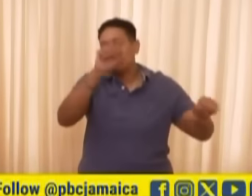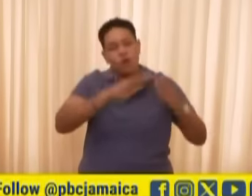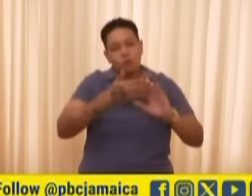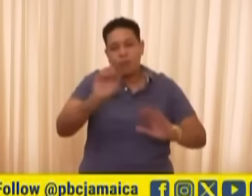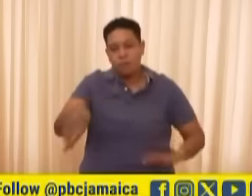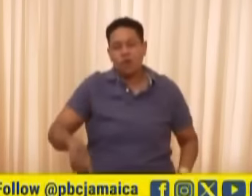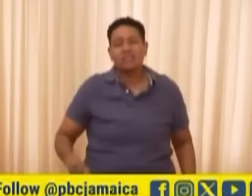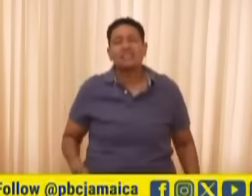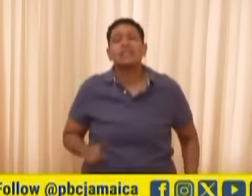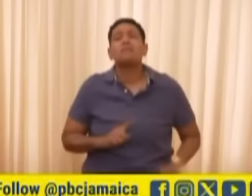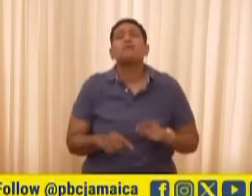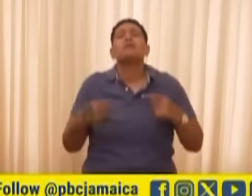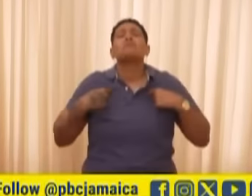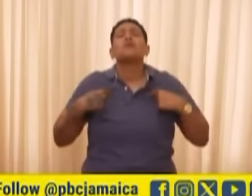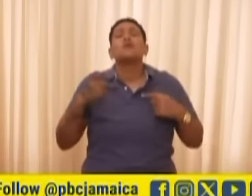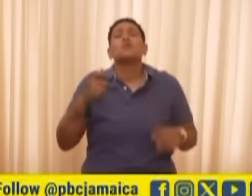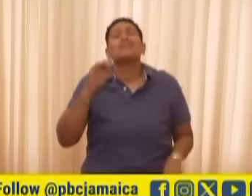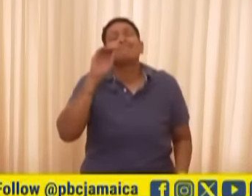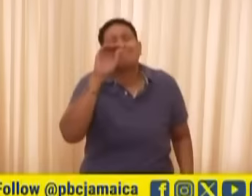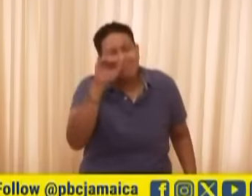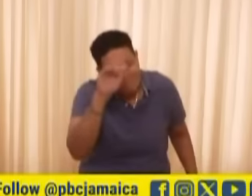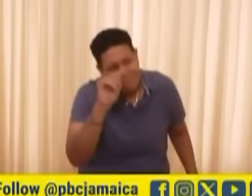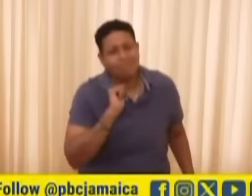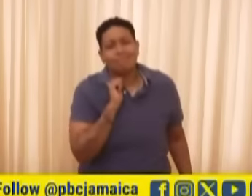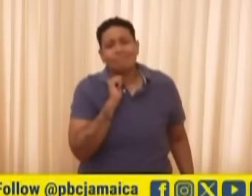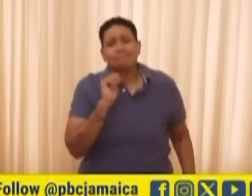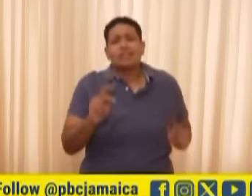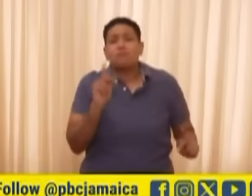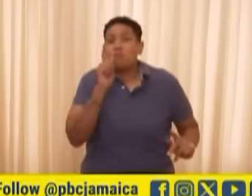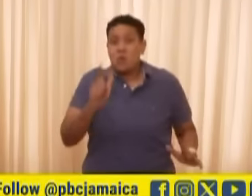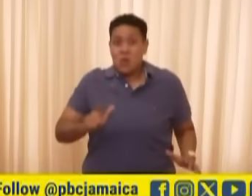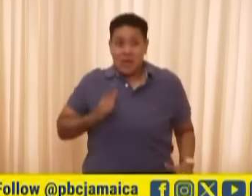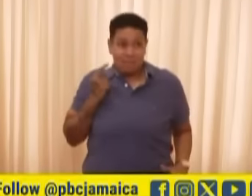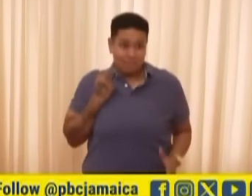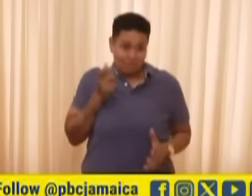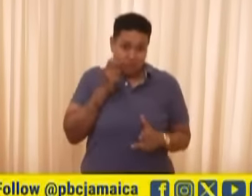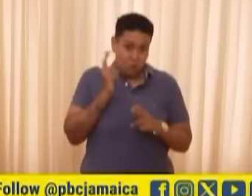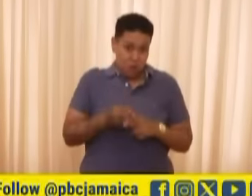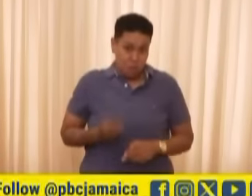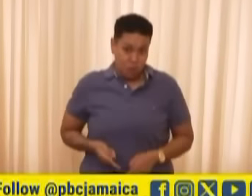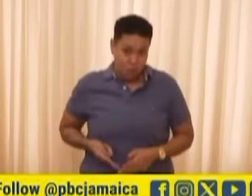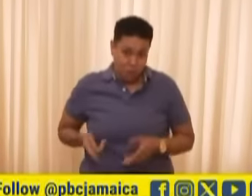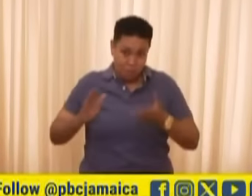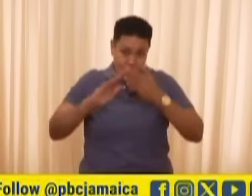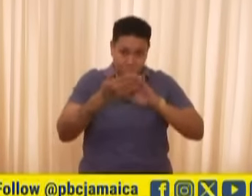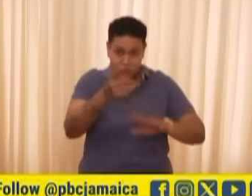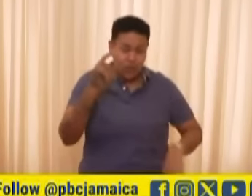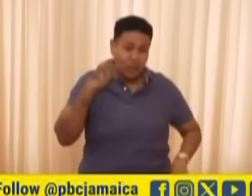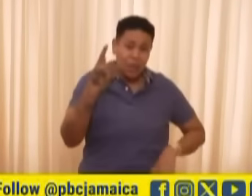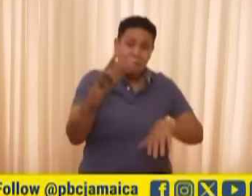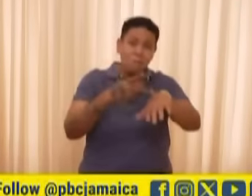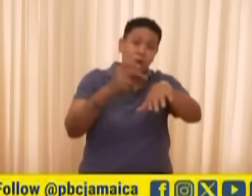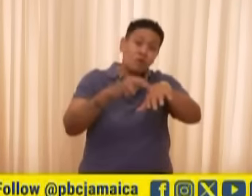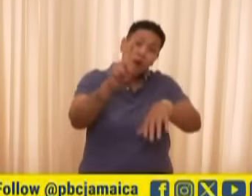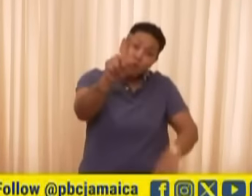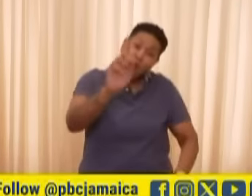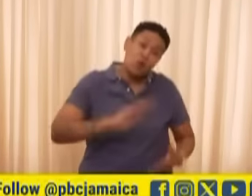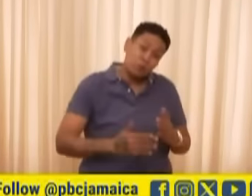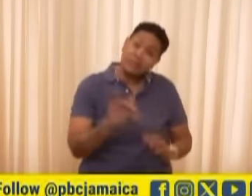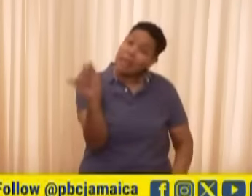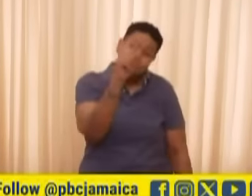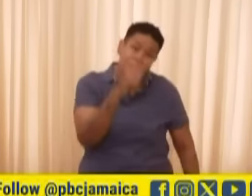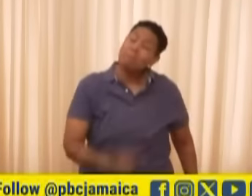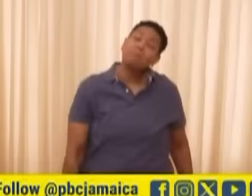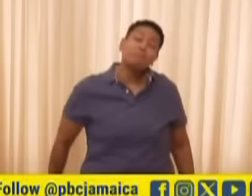make an appeal to persons who are living in these communities. Port Royal is one such